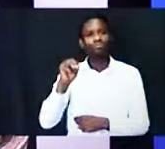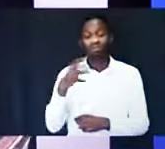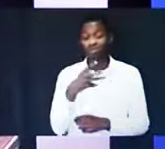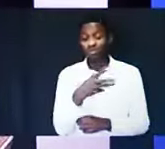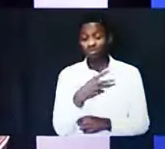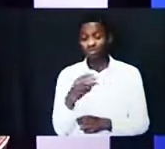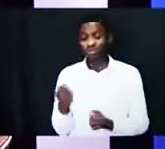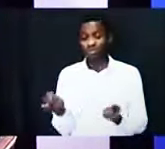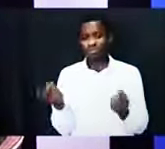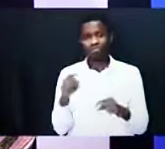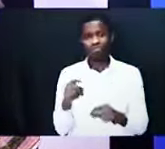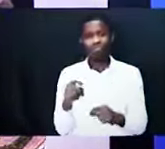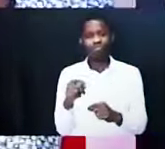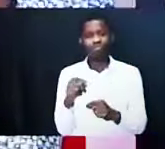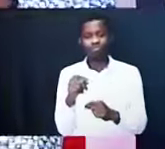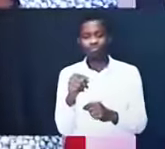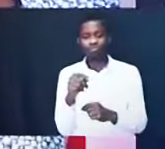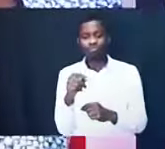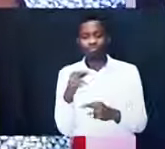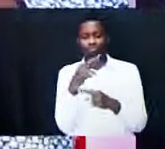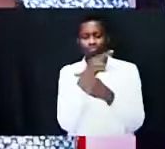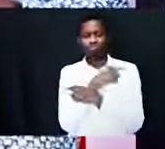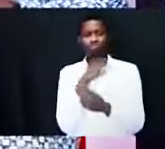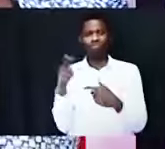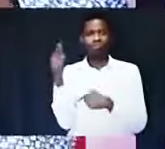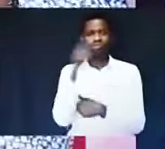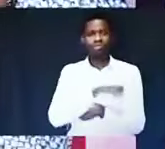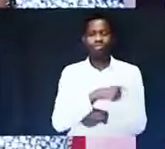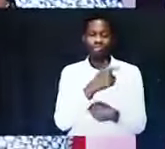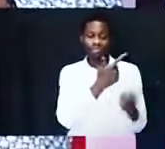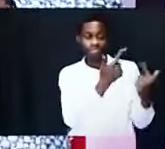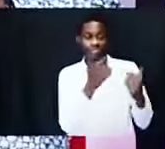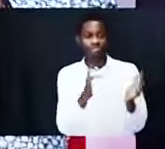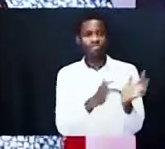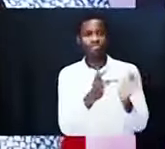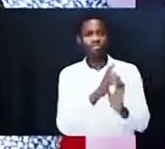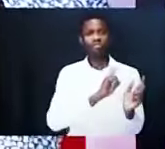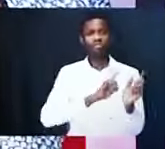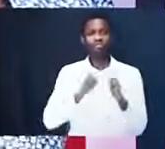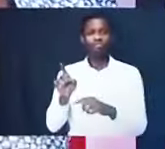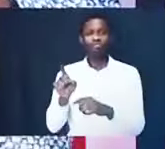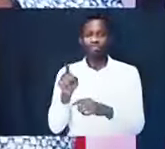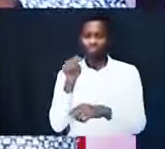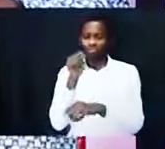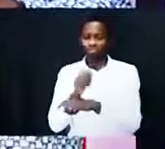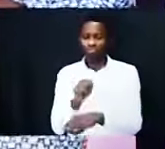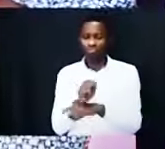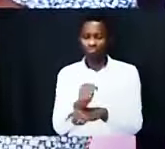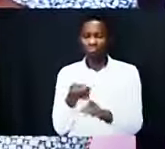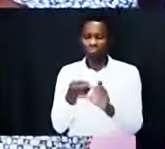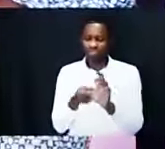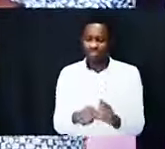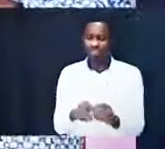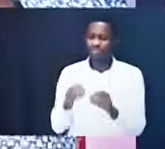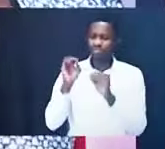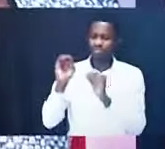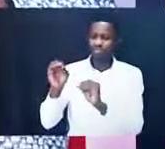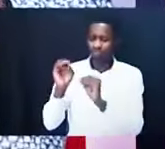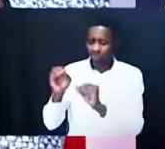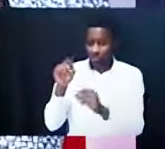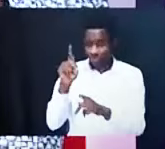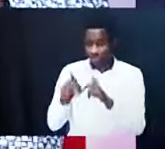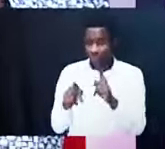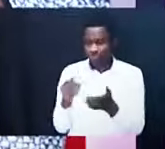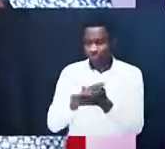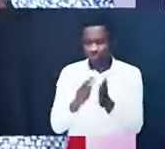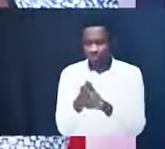the synagogue and began to teach. The people were amazed at his teaching. See,